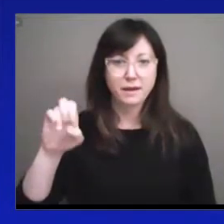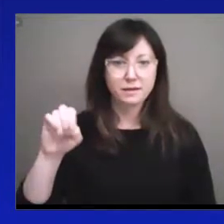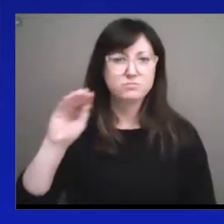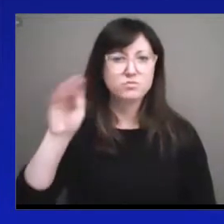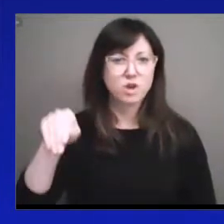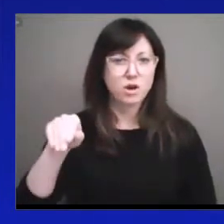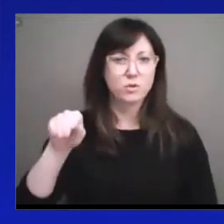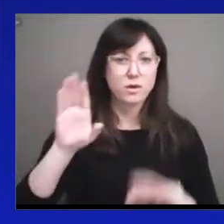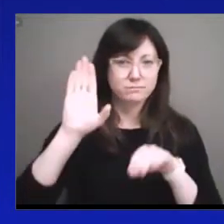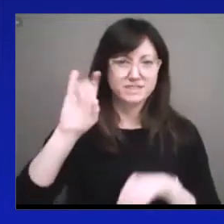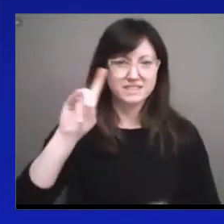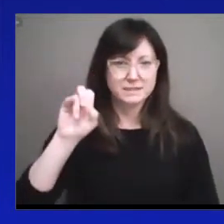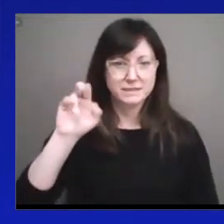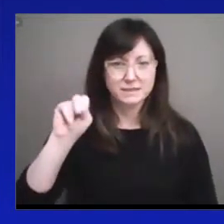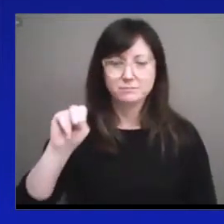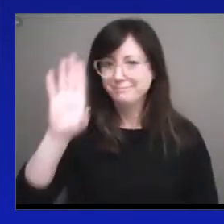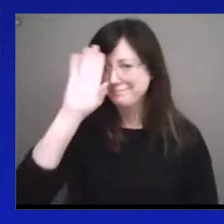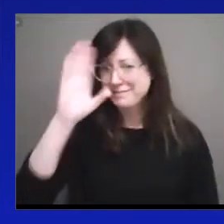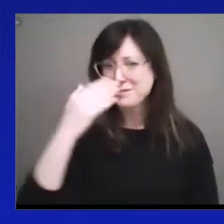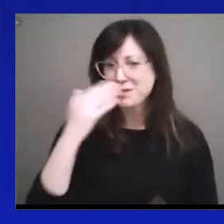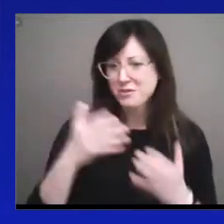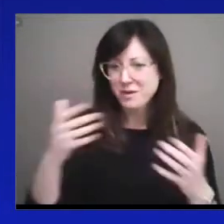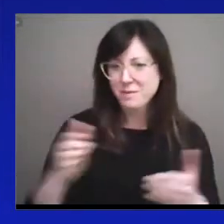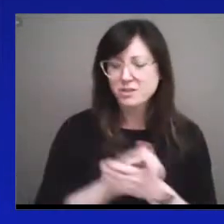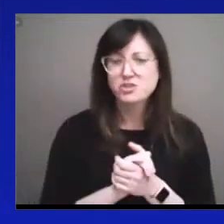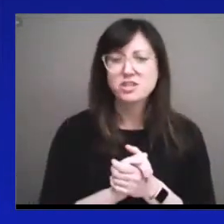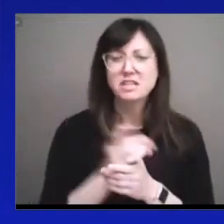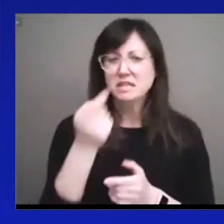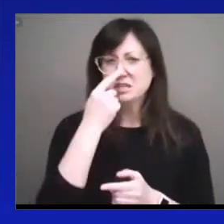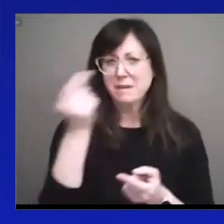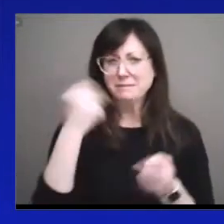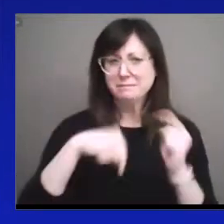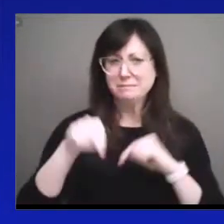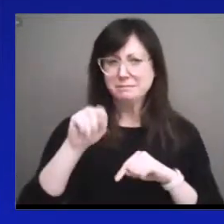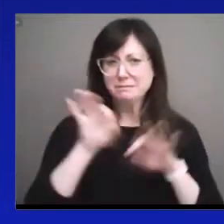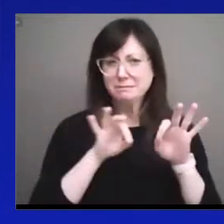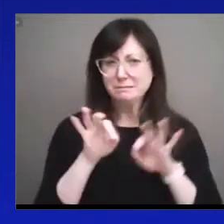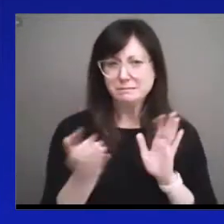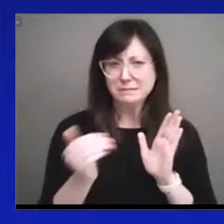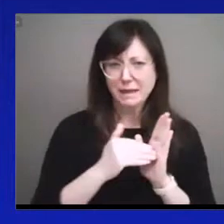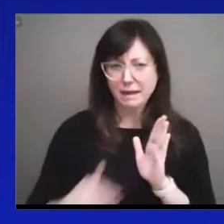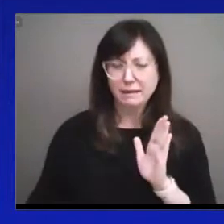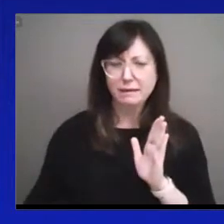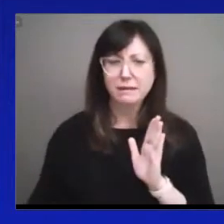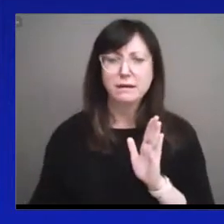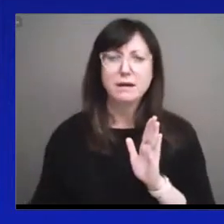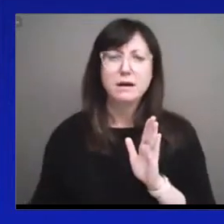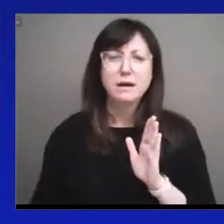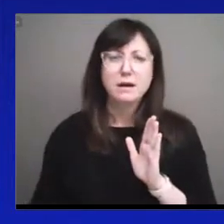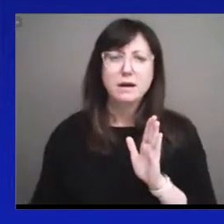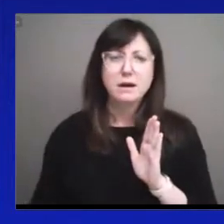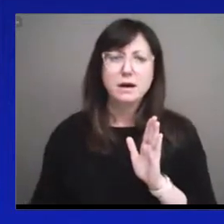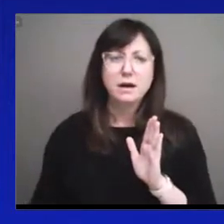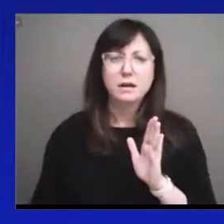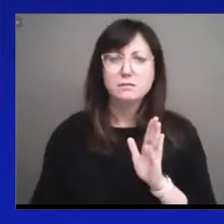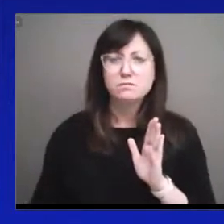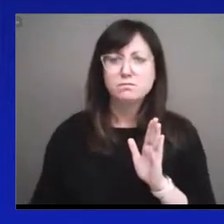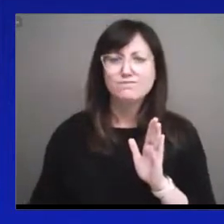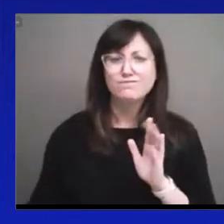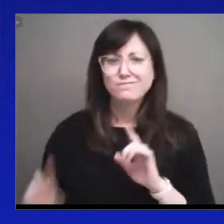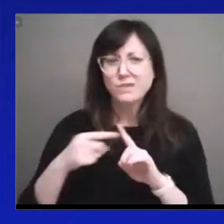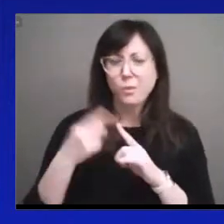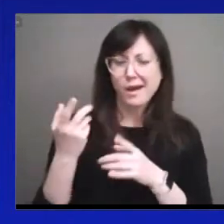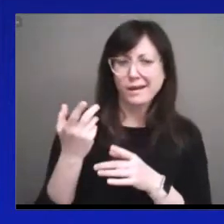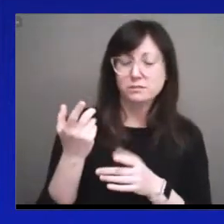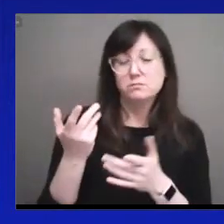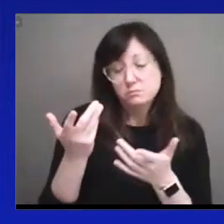Hi, thank you. I just want to go over something about when the average person or the